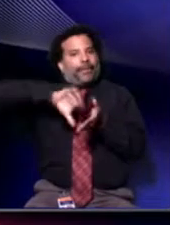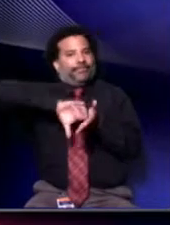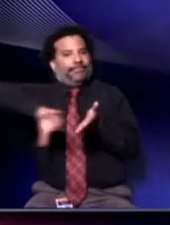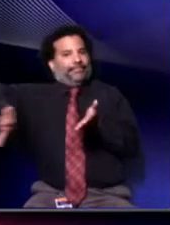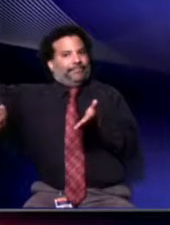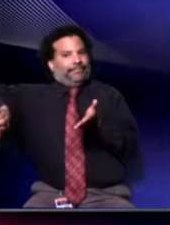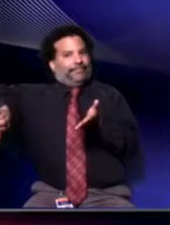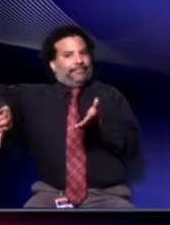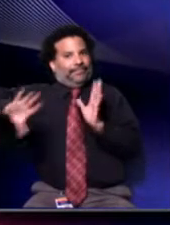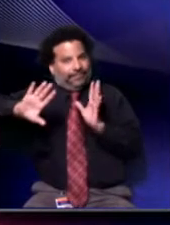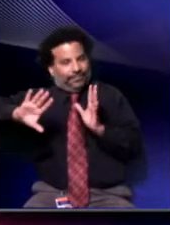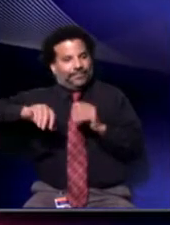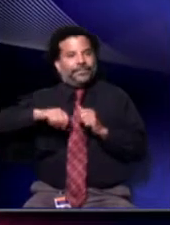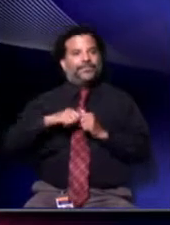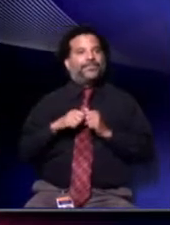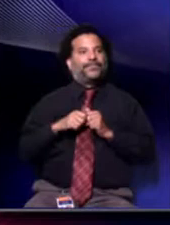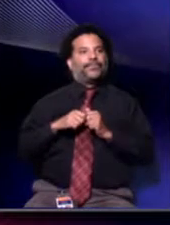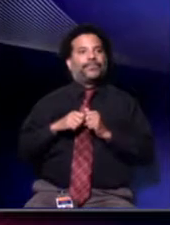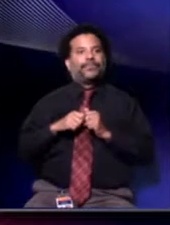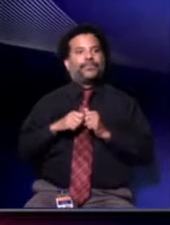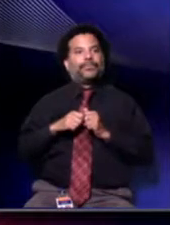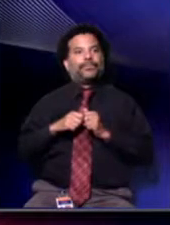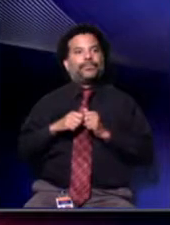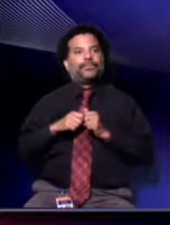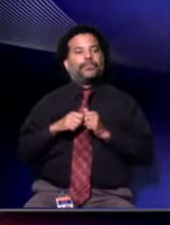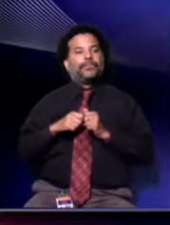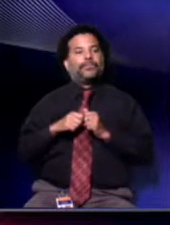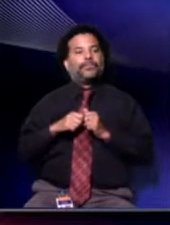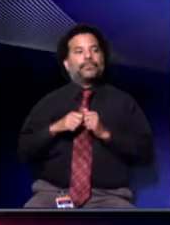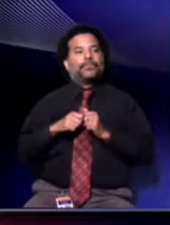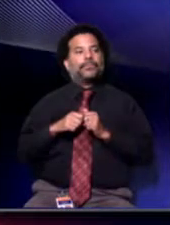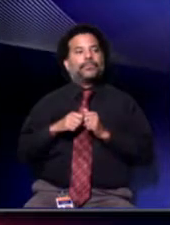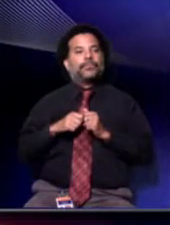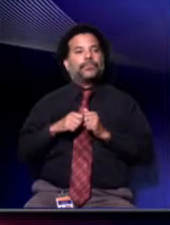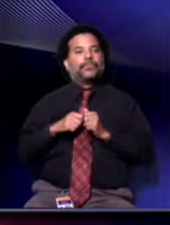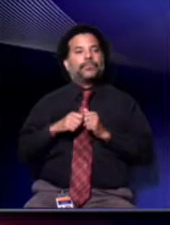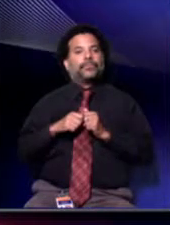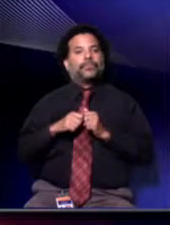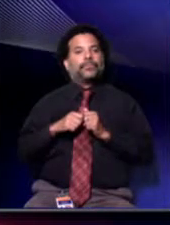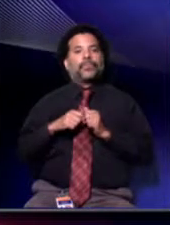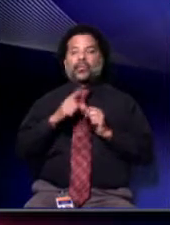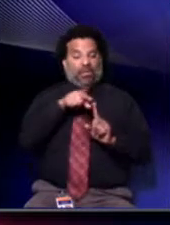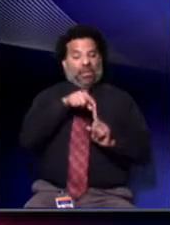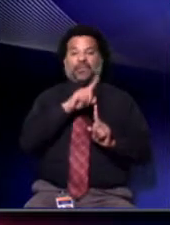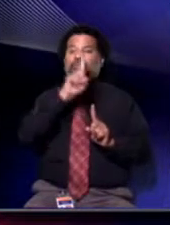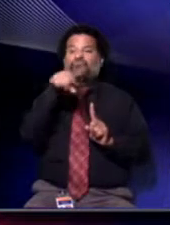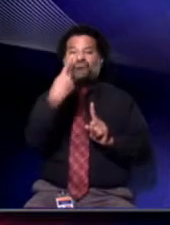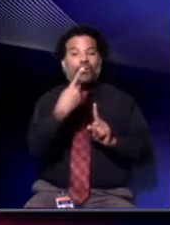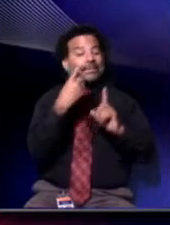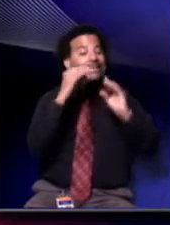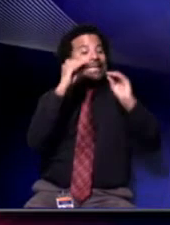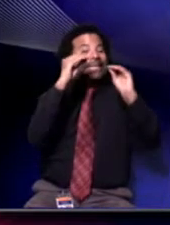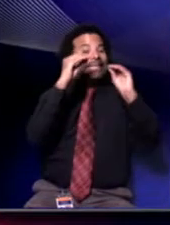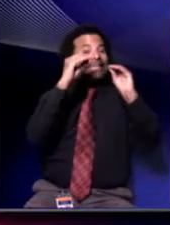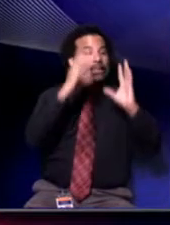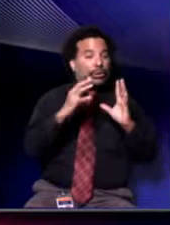as possible. The simplest ratio was just directly teacher-to-student